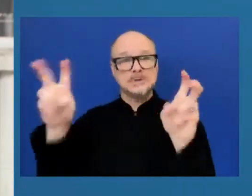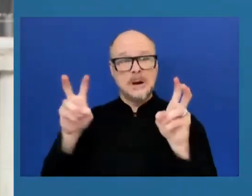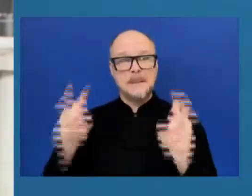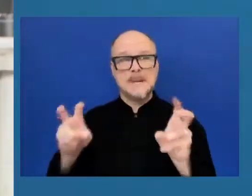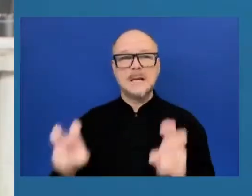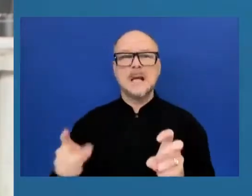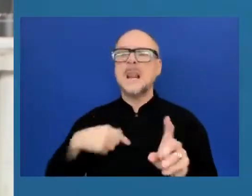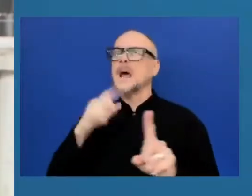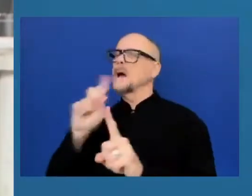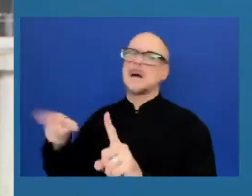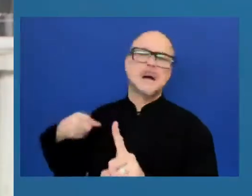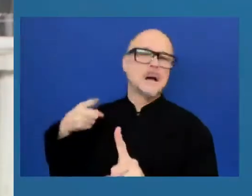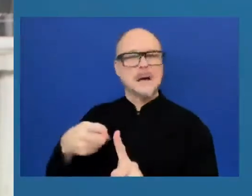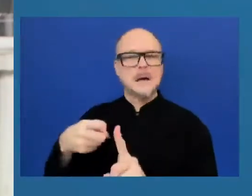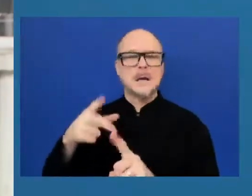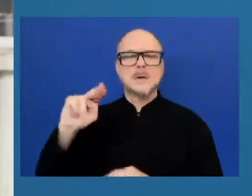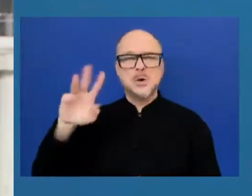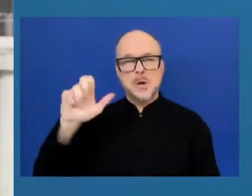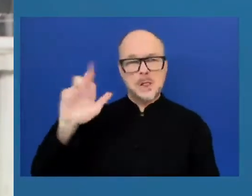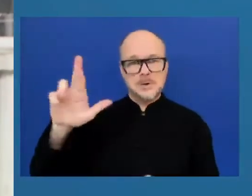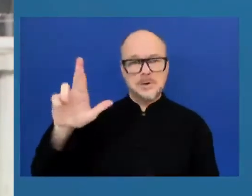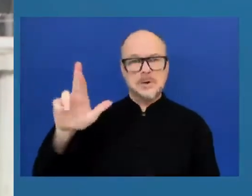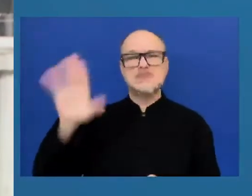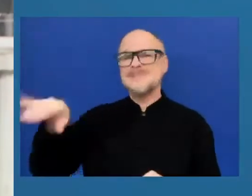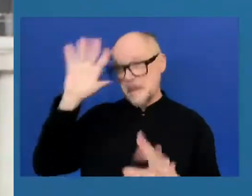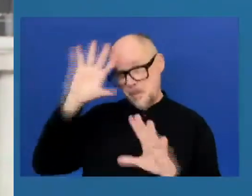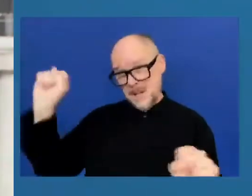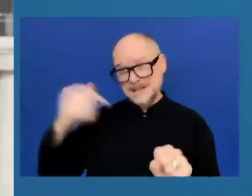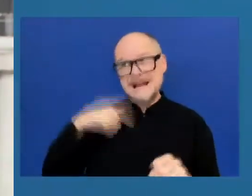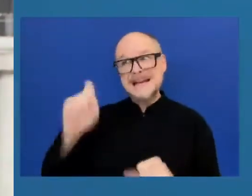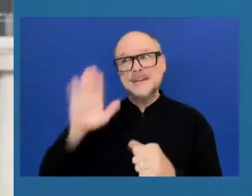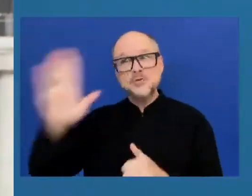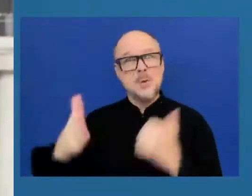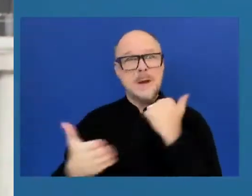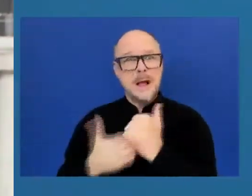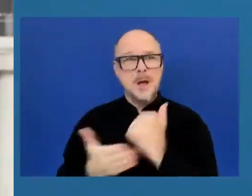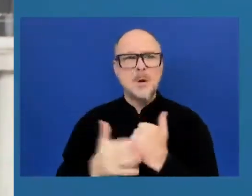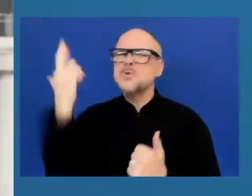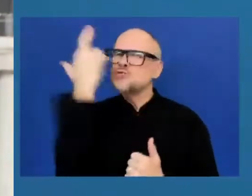it back to nuclear. So, Mr. President, I need your help. There's a reason people don't